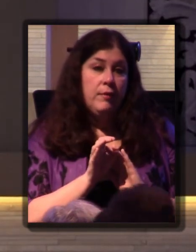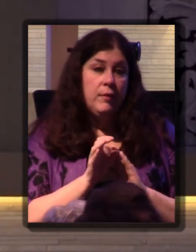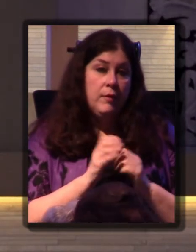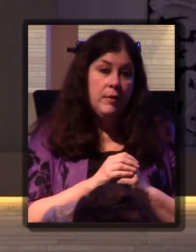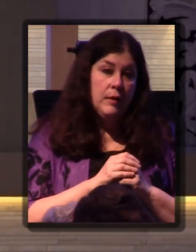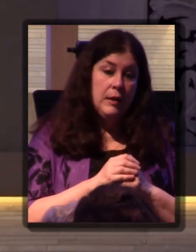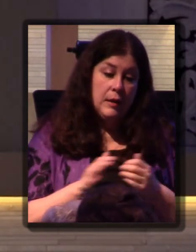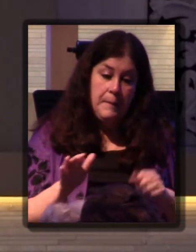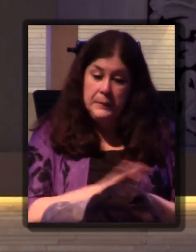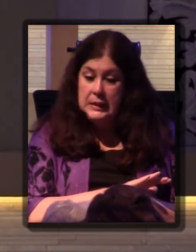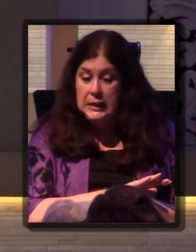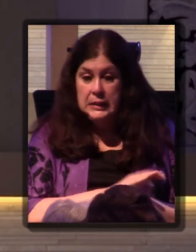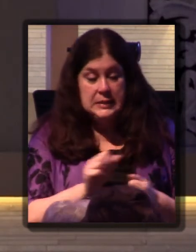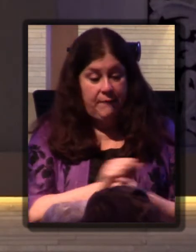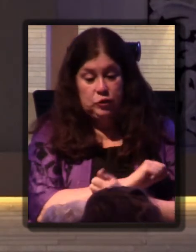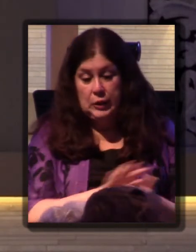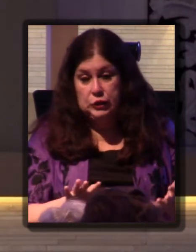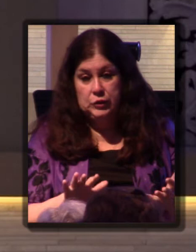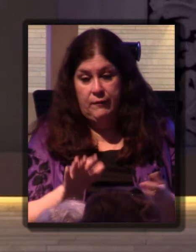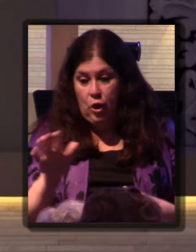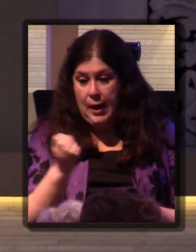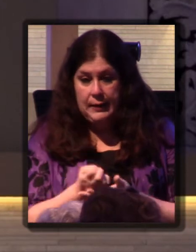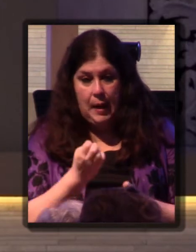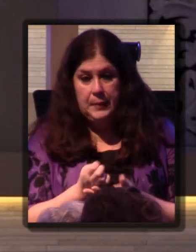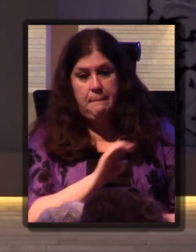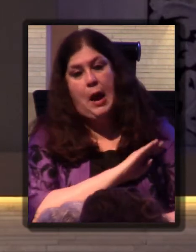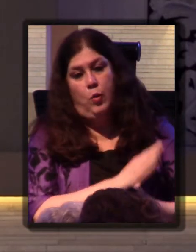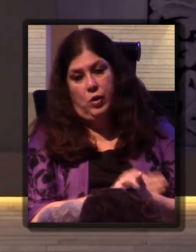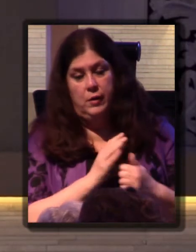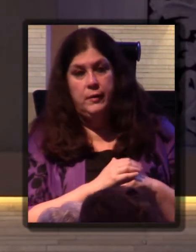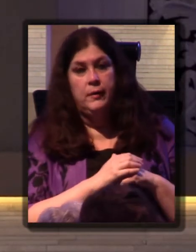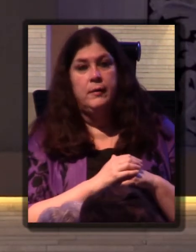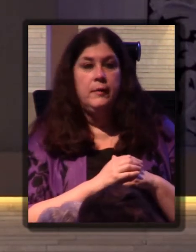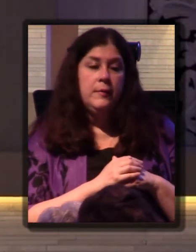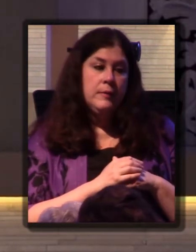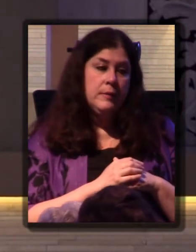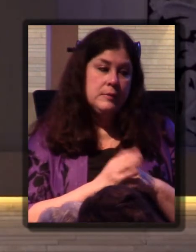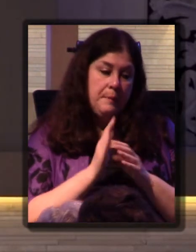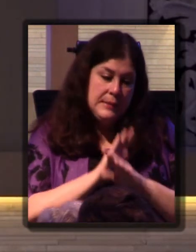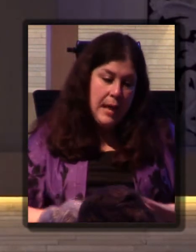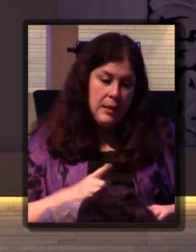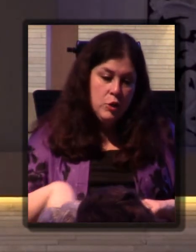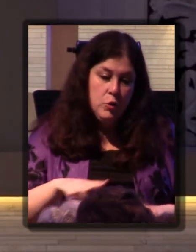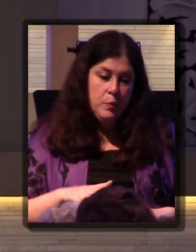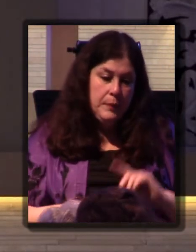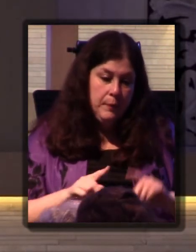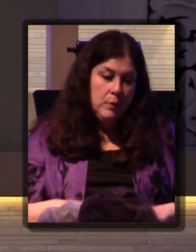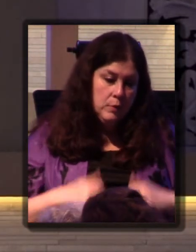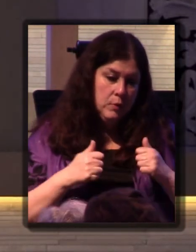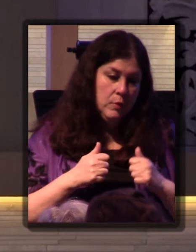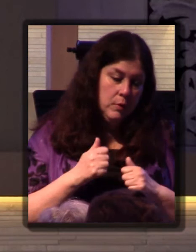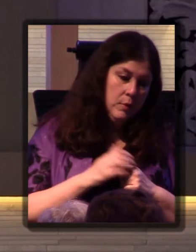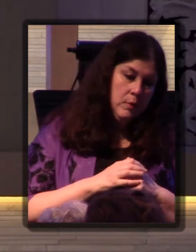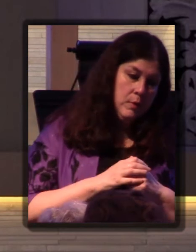of complete devastation of their economic power. He says, be silent, you inhabitants of the